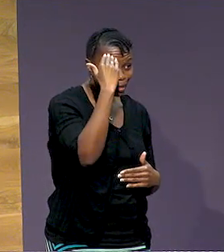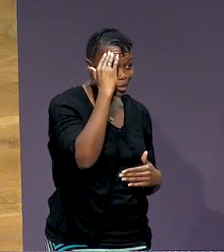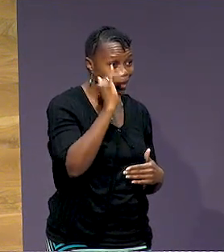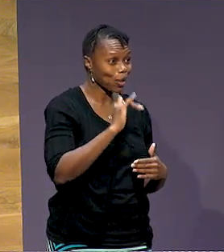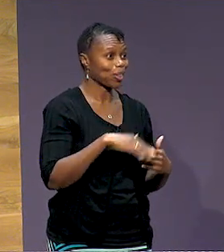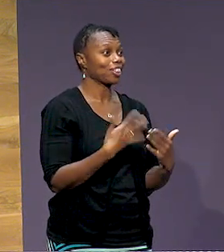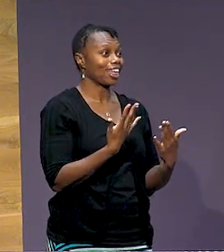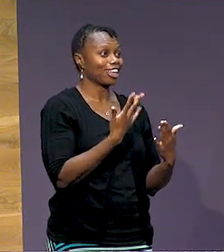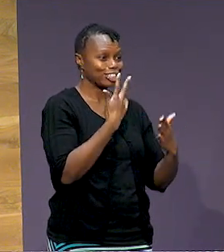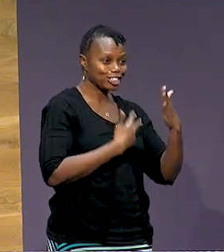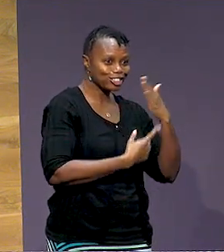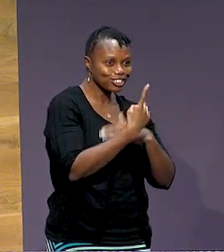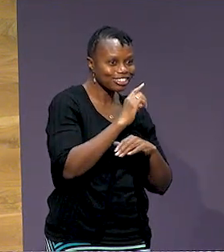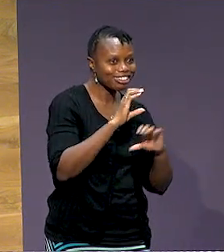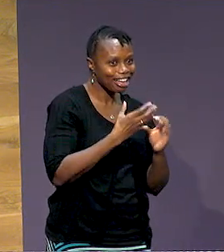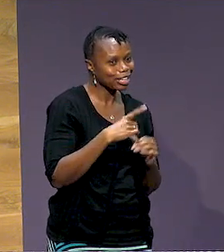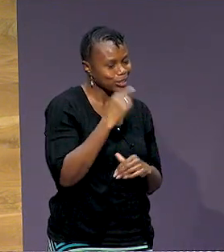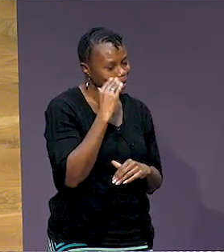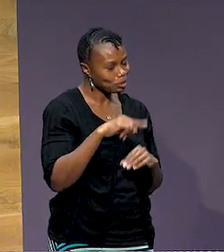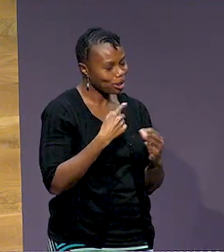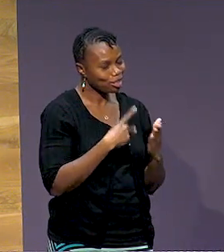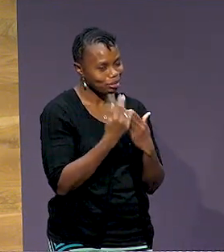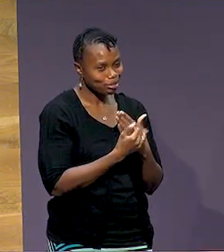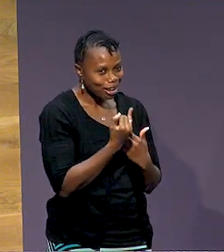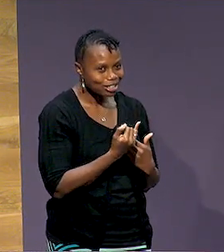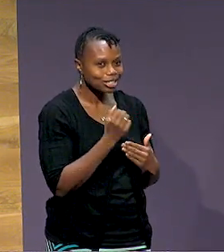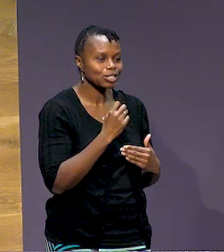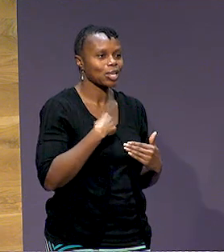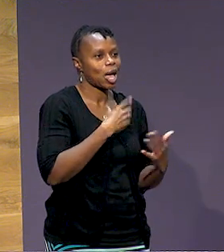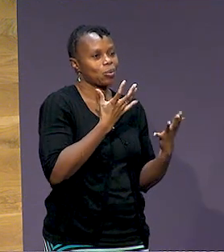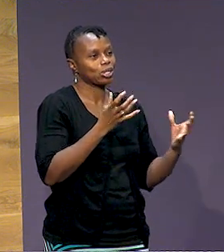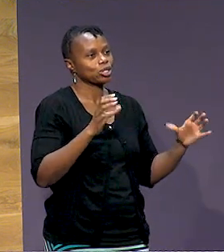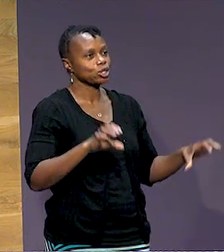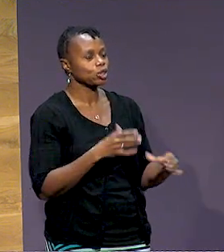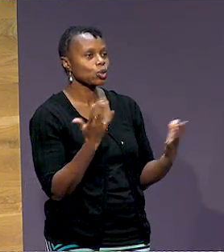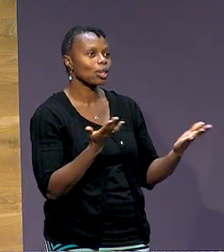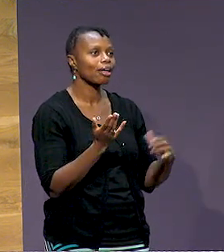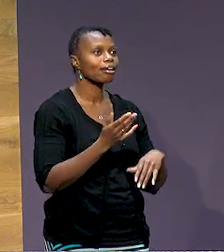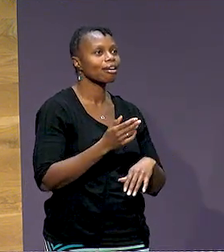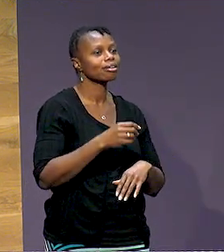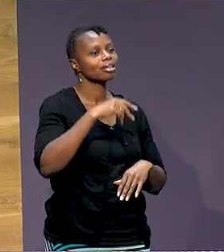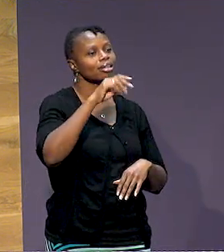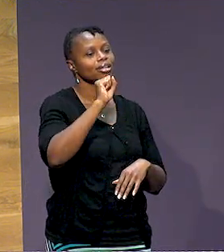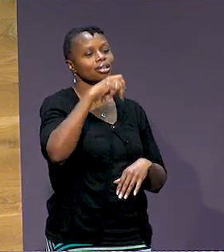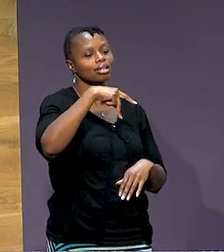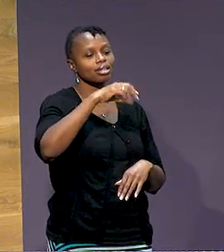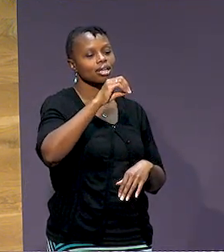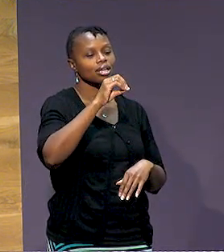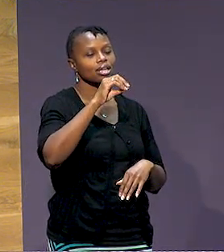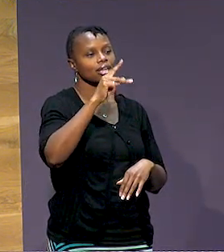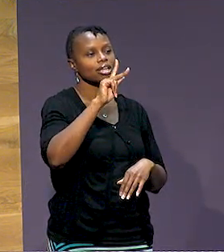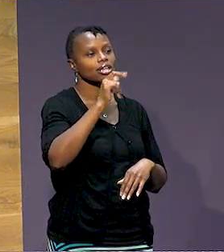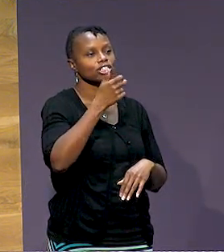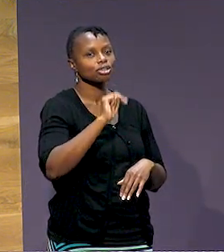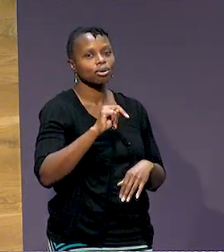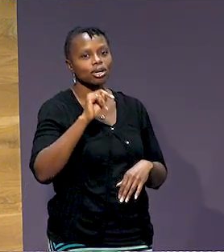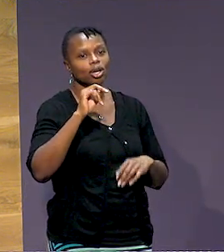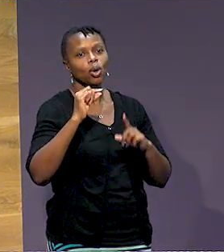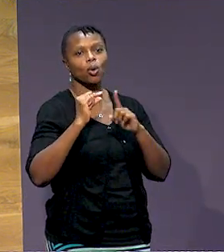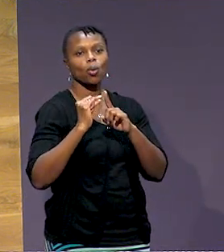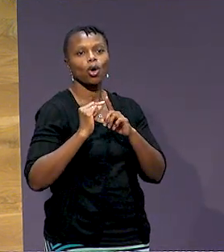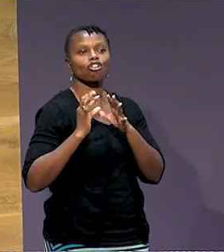that project. And so I decided to do kind of a spoken word on the Trinity. And so